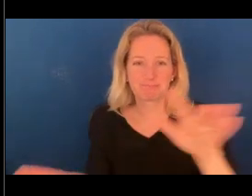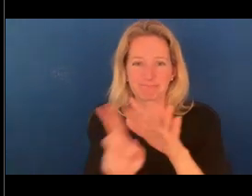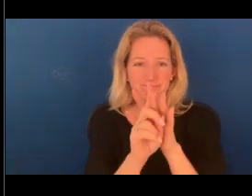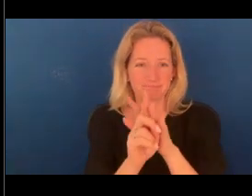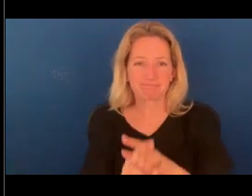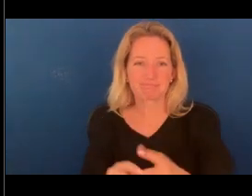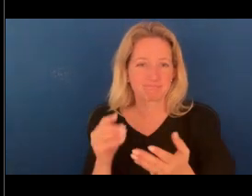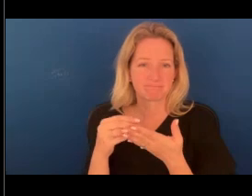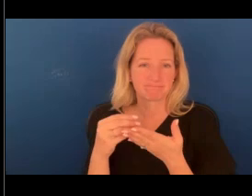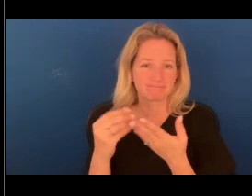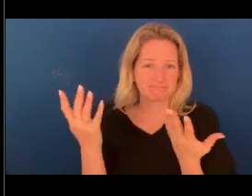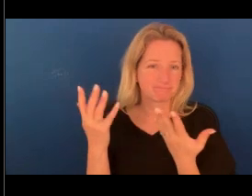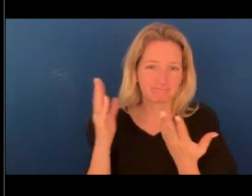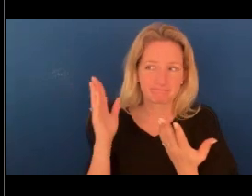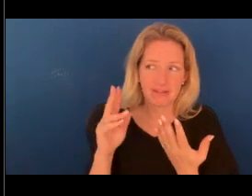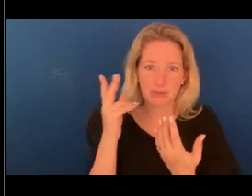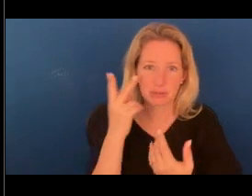please.